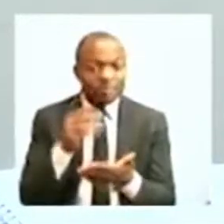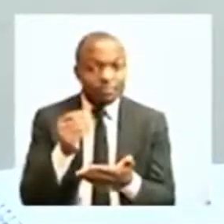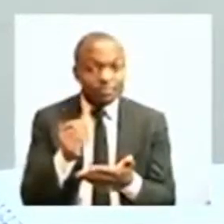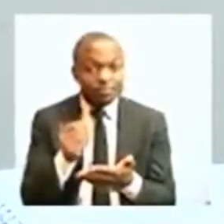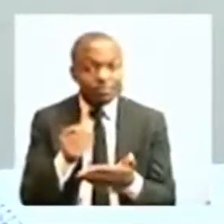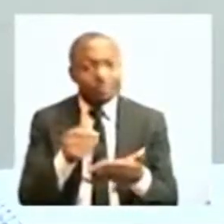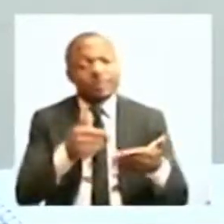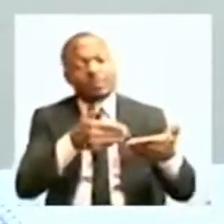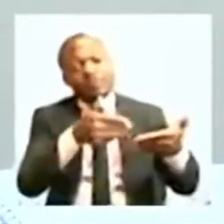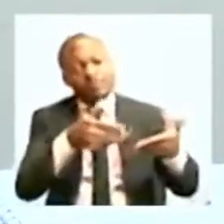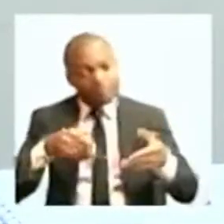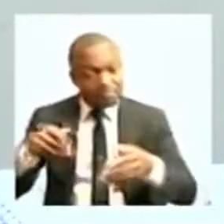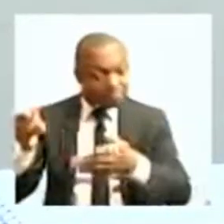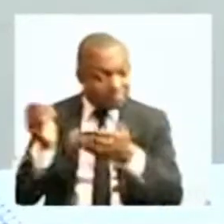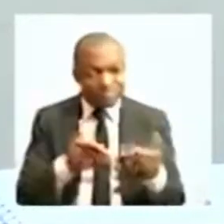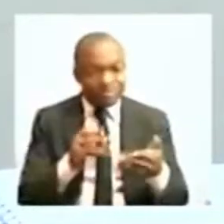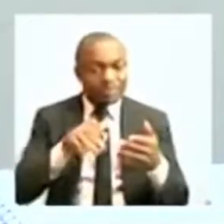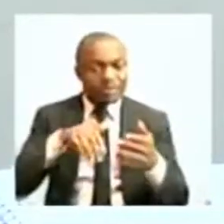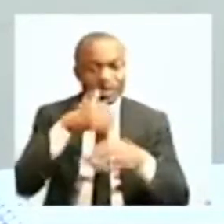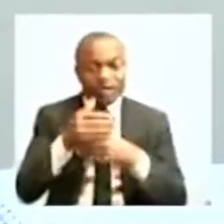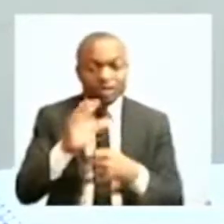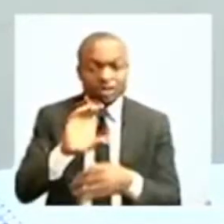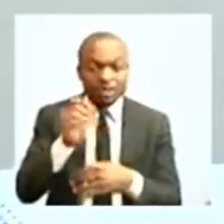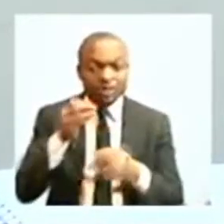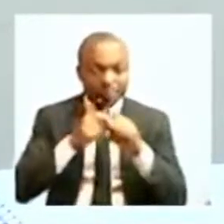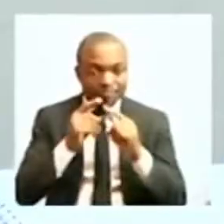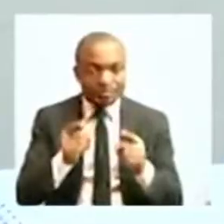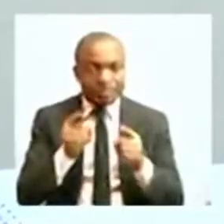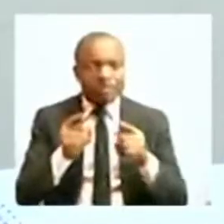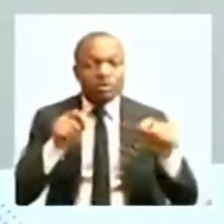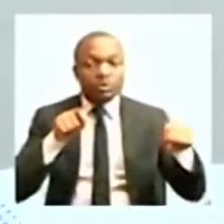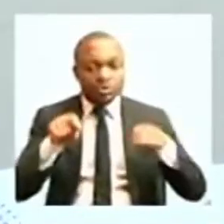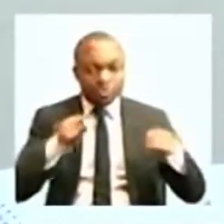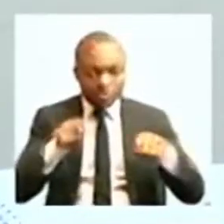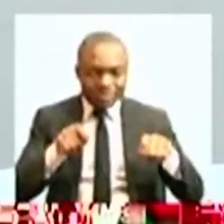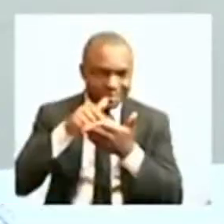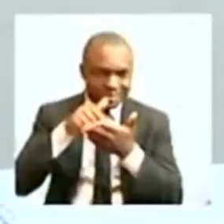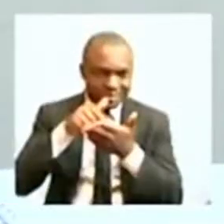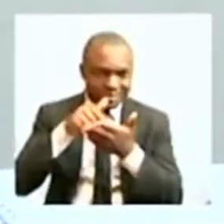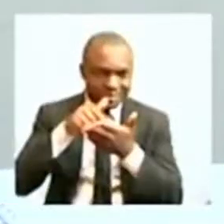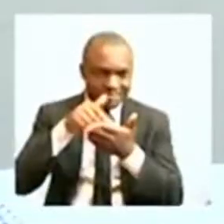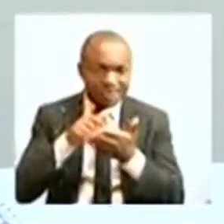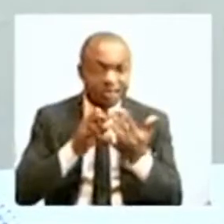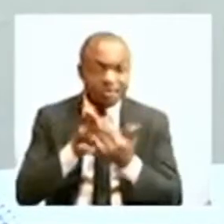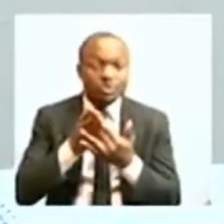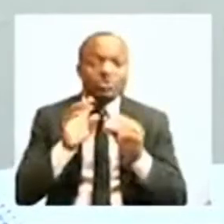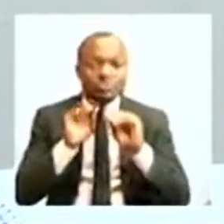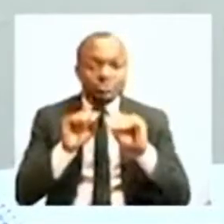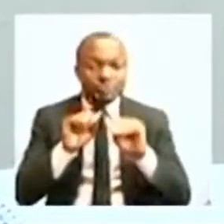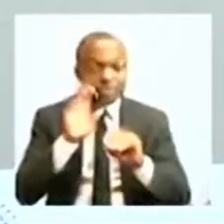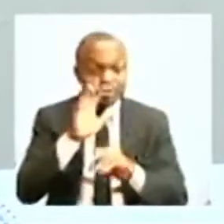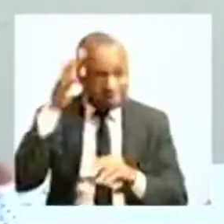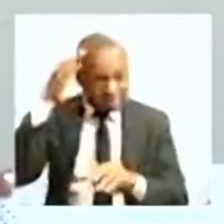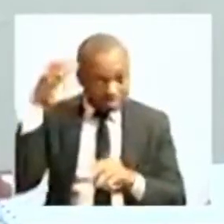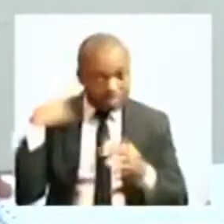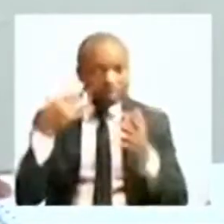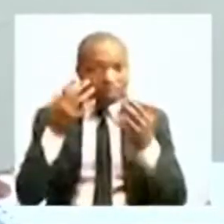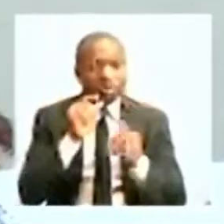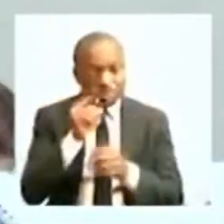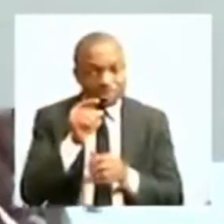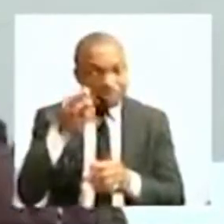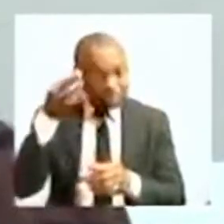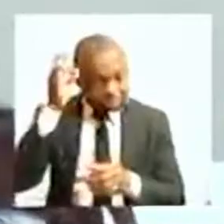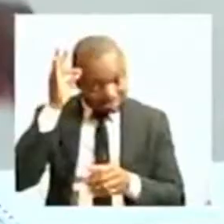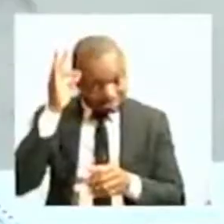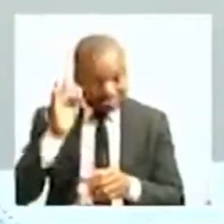from CDF, although it is being administered centrally through instruction from the office. We wanted you to take note